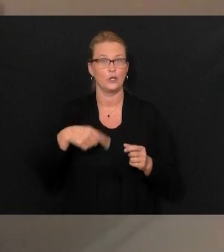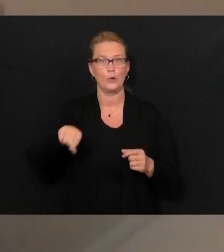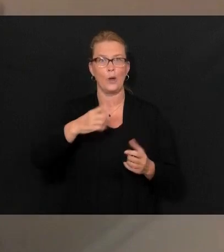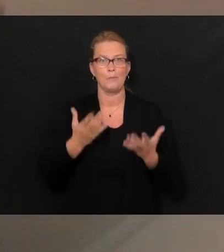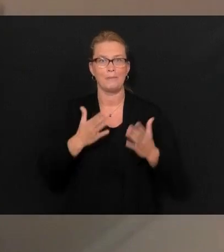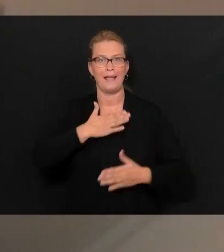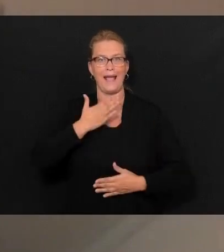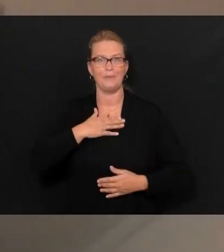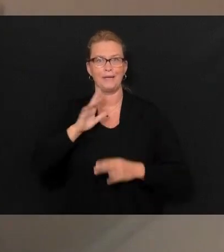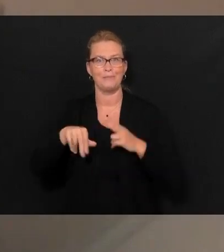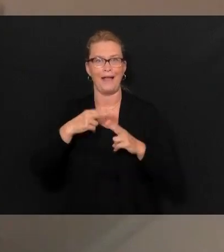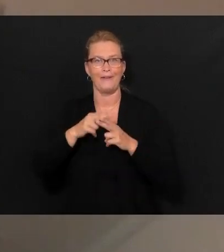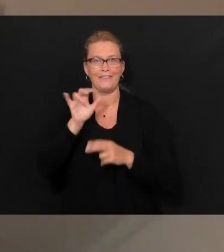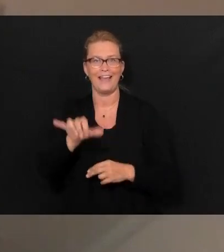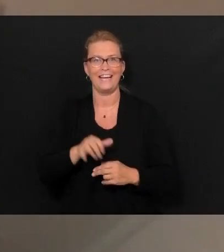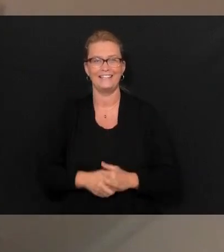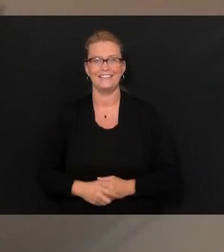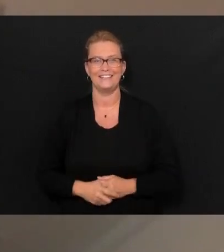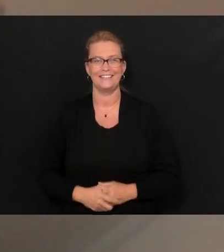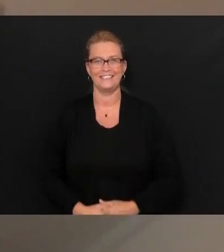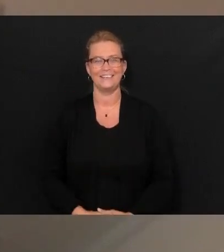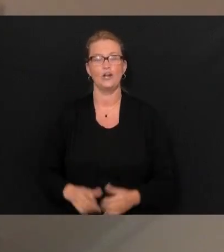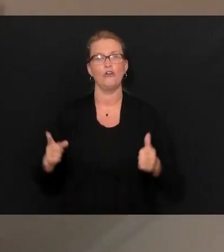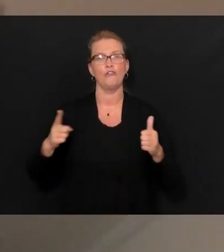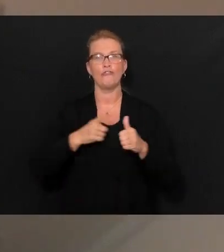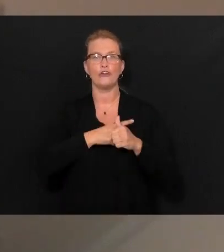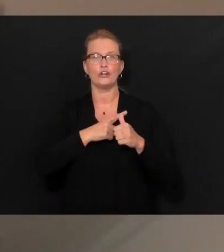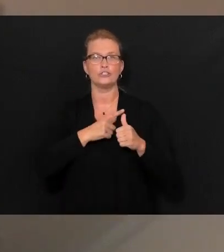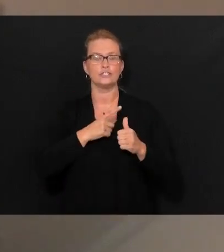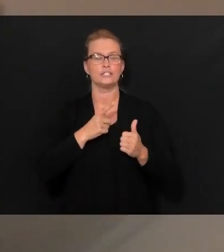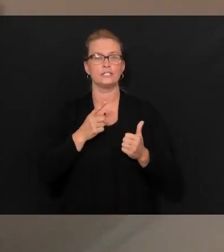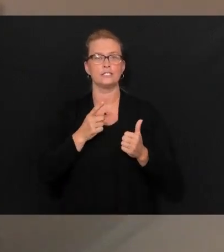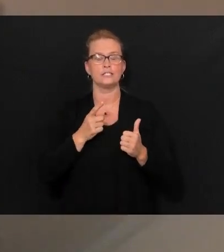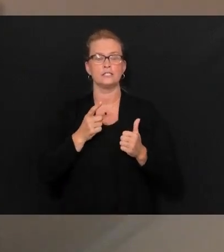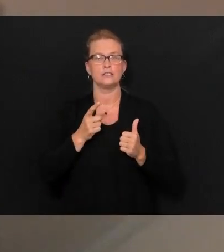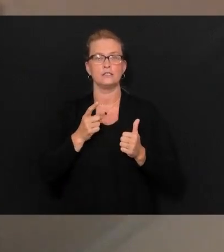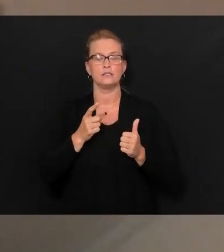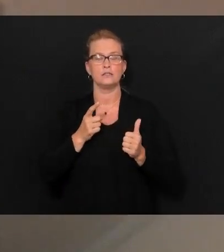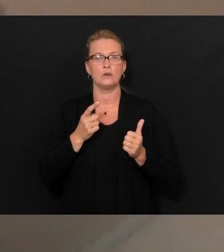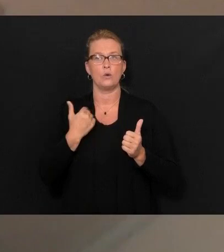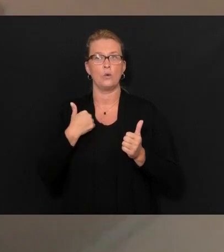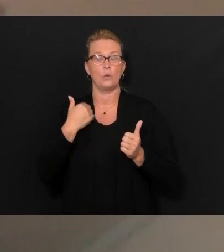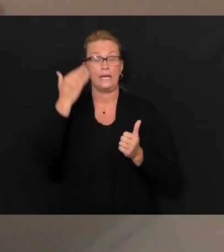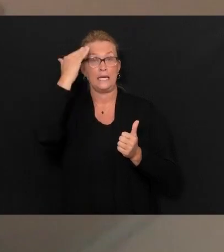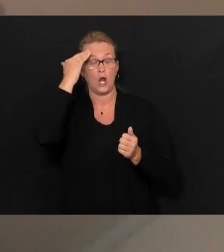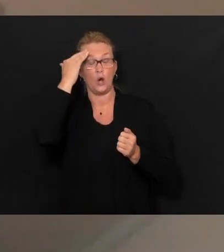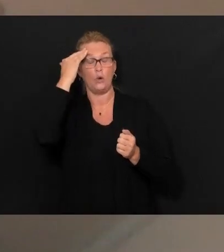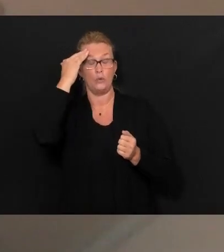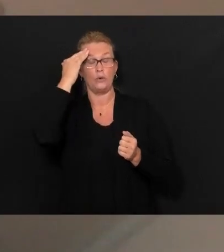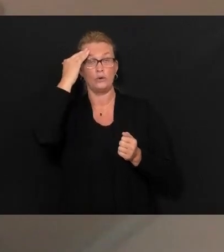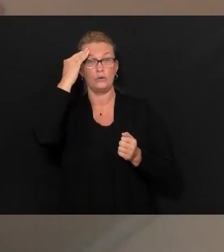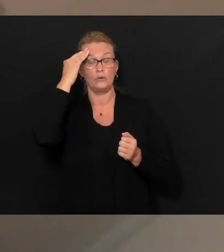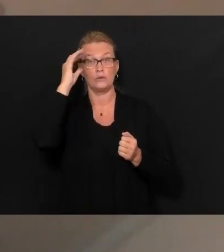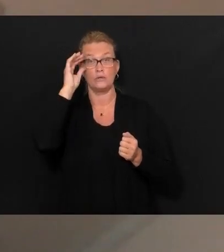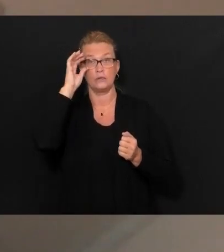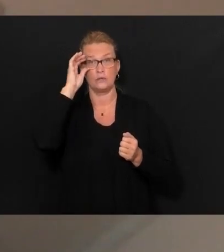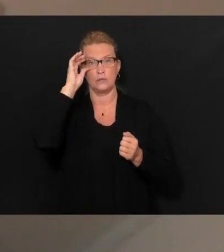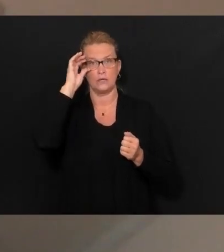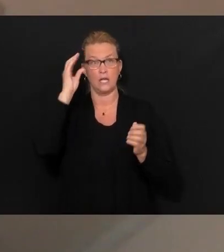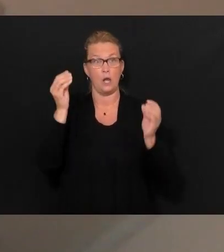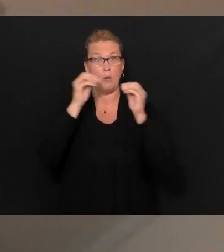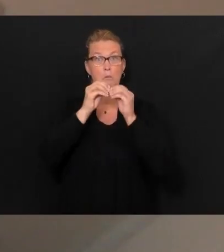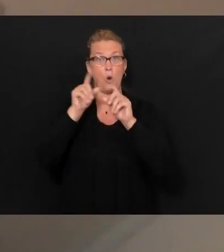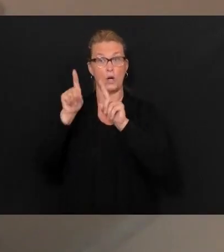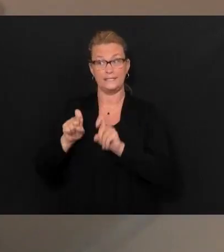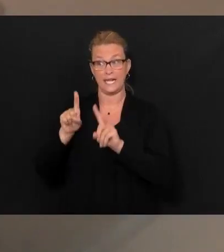people that are watching. First of all, we know that by doing more testing,